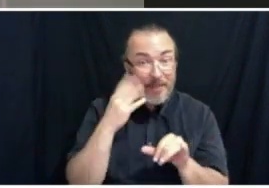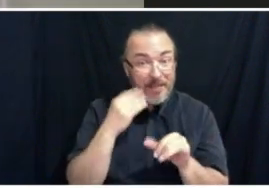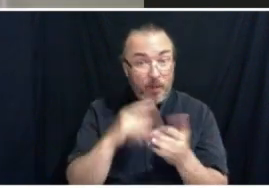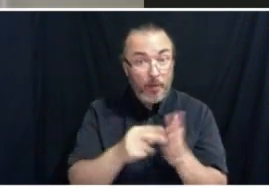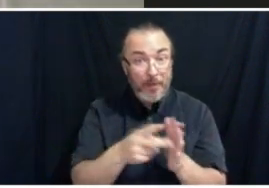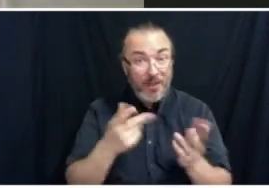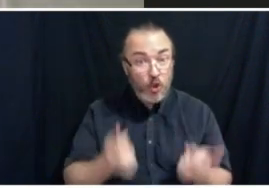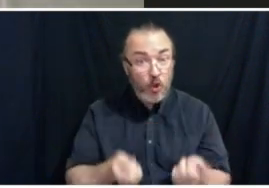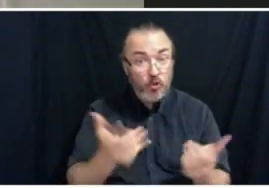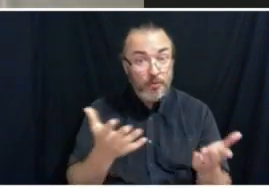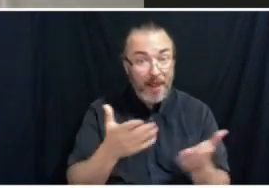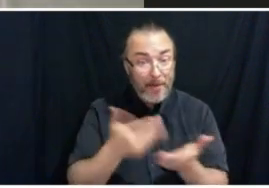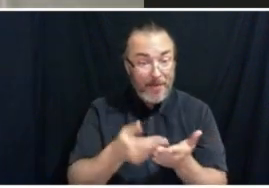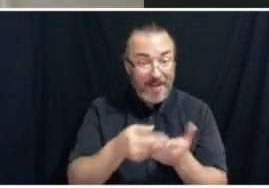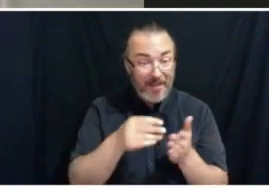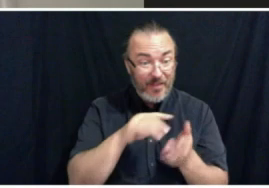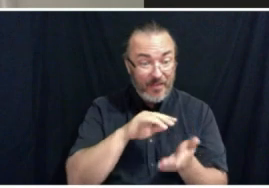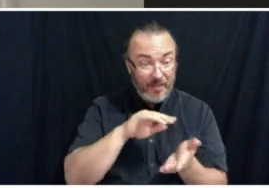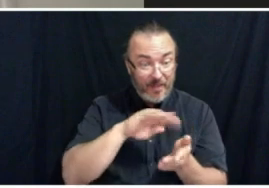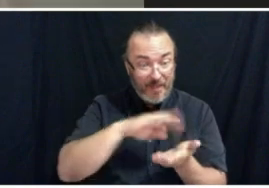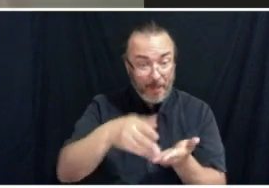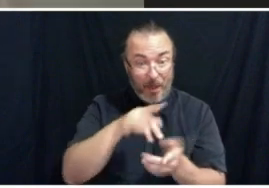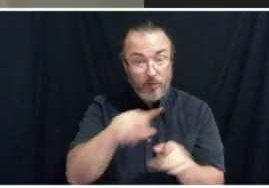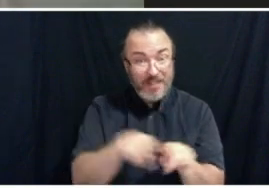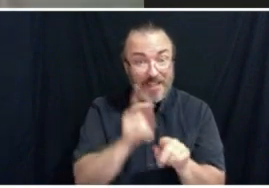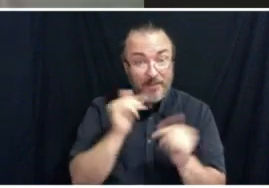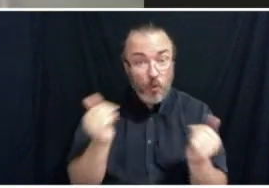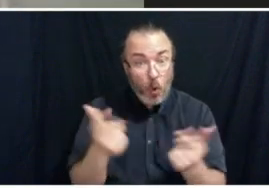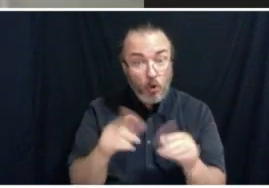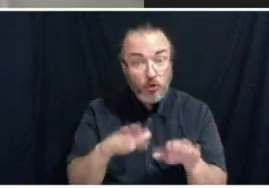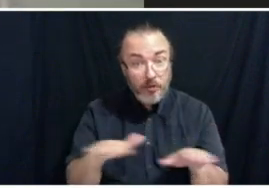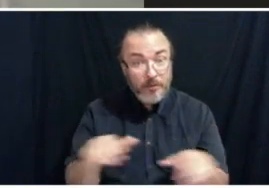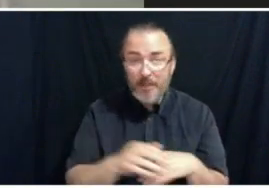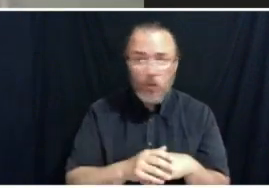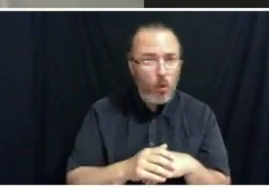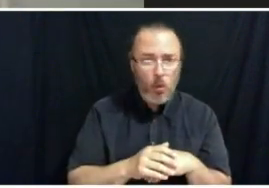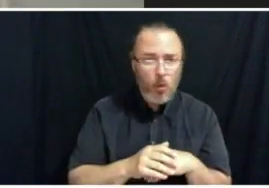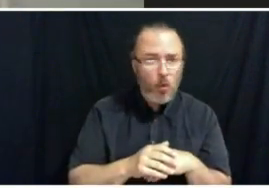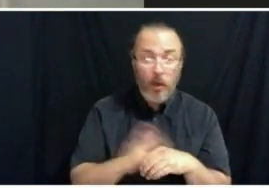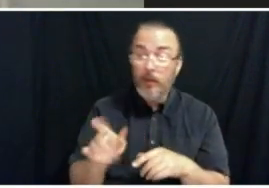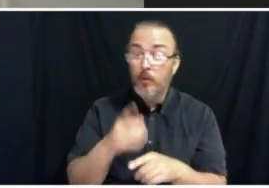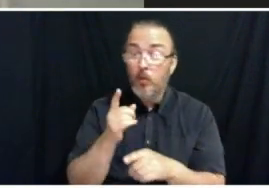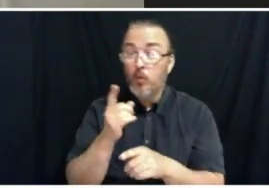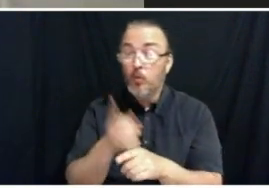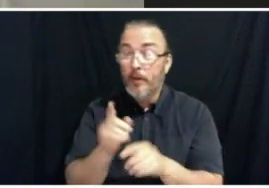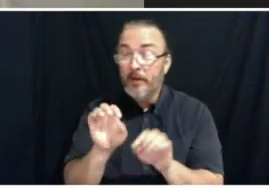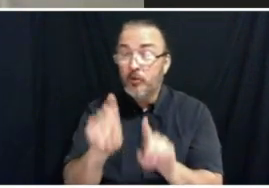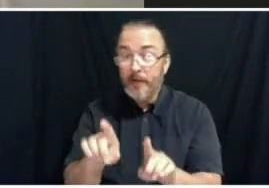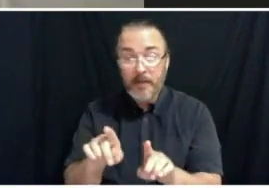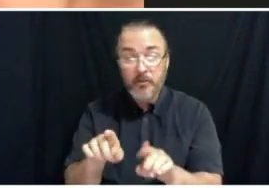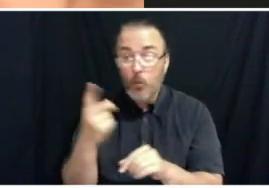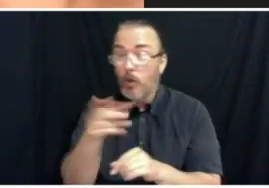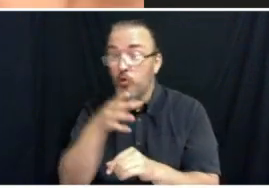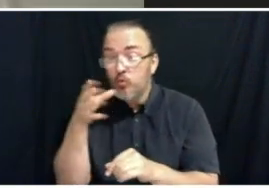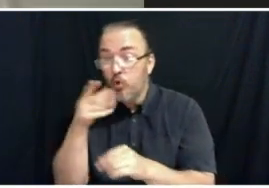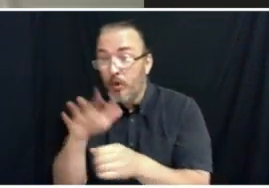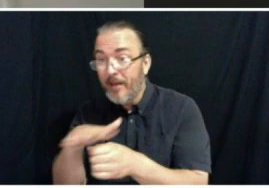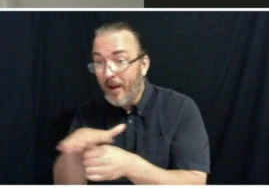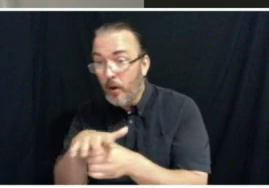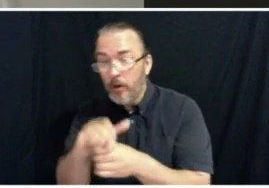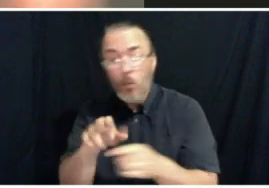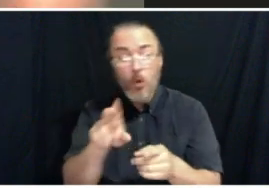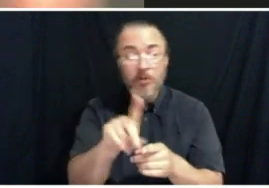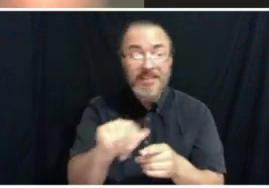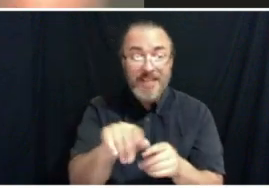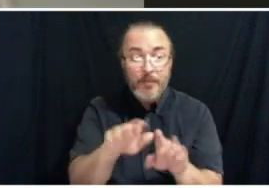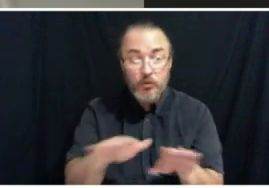every child, right? Given the right education to a child in a rural area, or a child with a disability, or a child that we